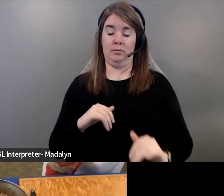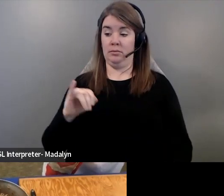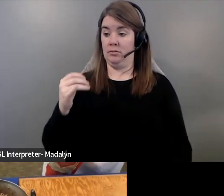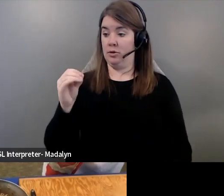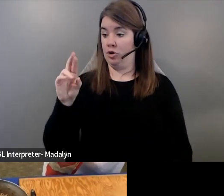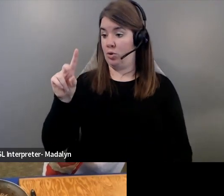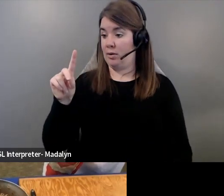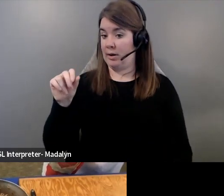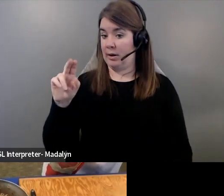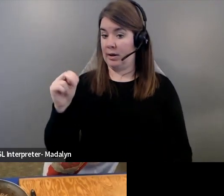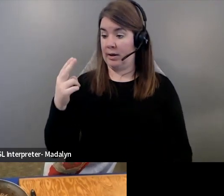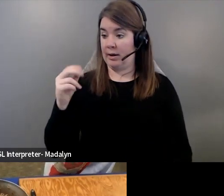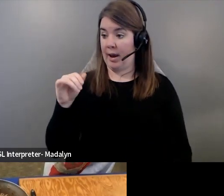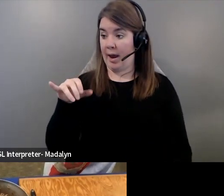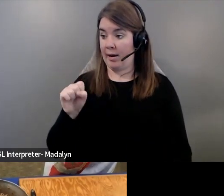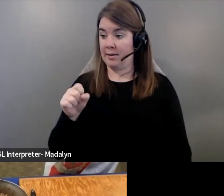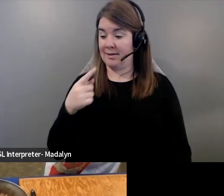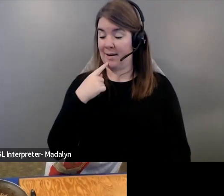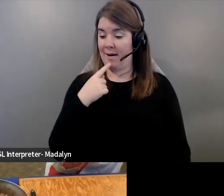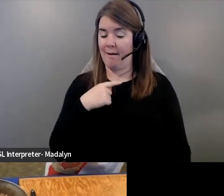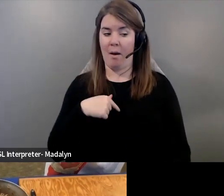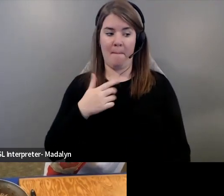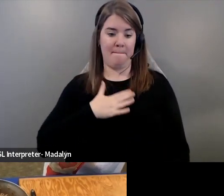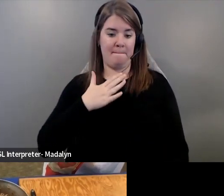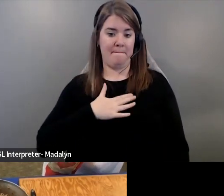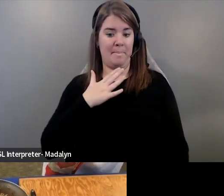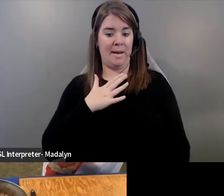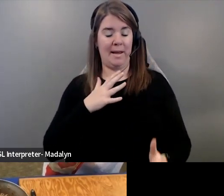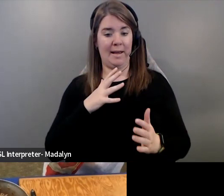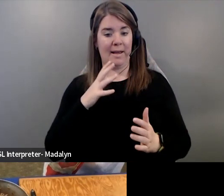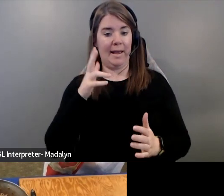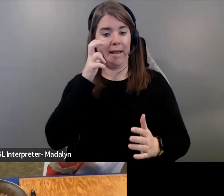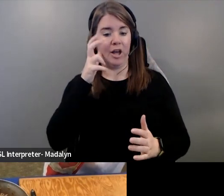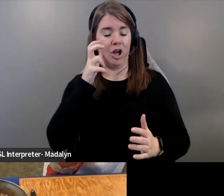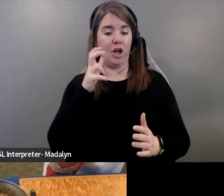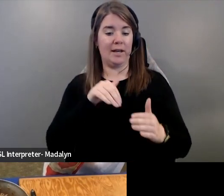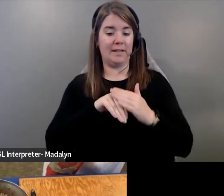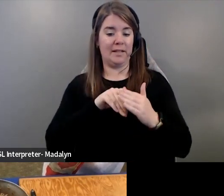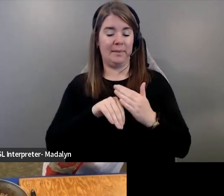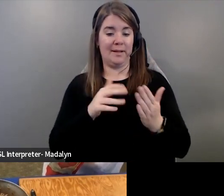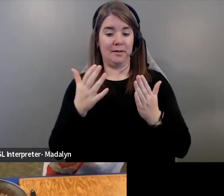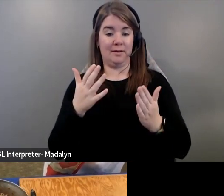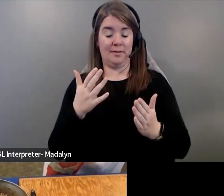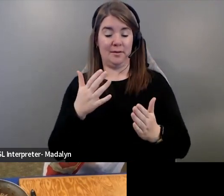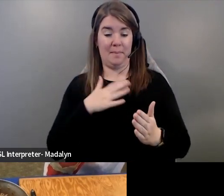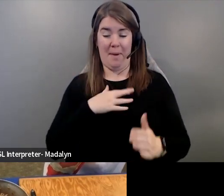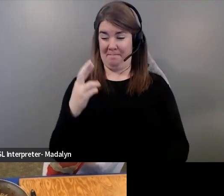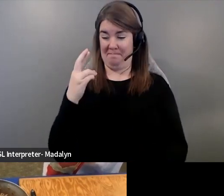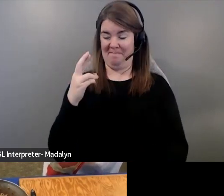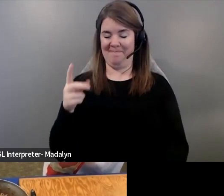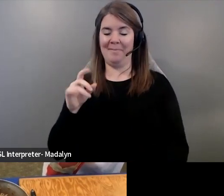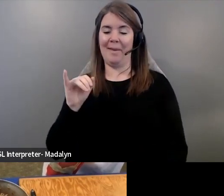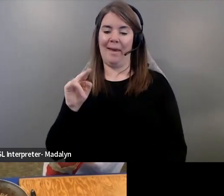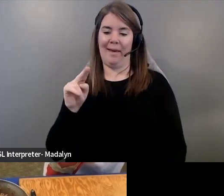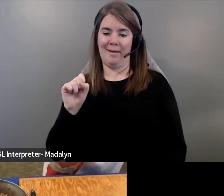Hayes, she said, I'm glad to hear the accessibility suggestions. The Instapot is my best friend in the kitchen, and